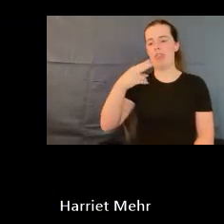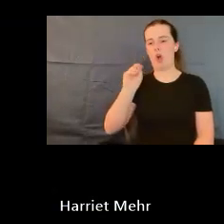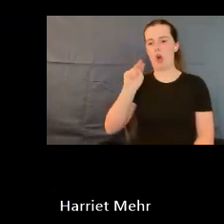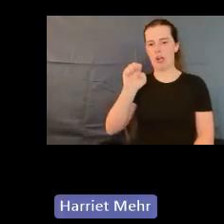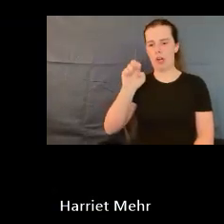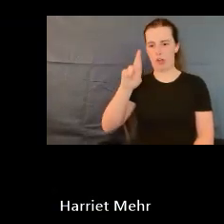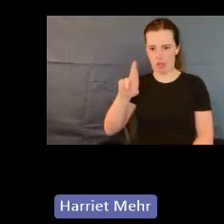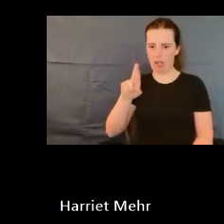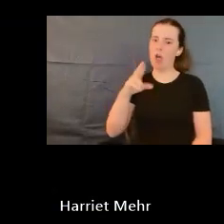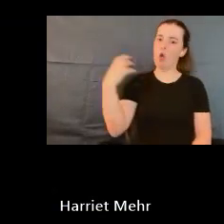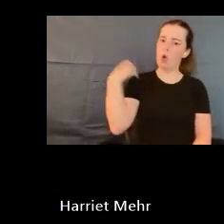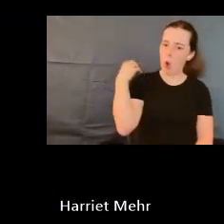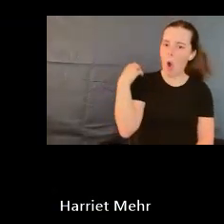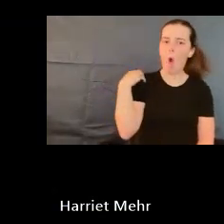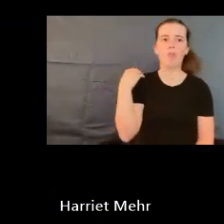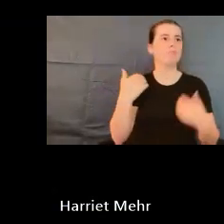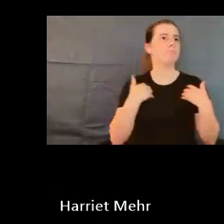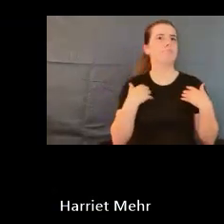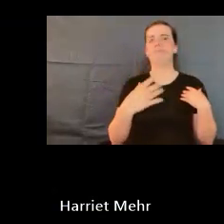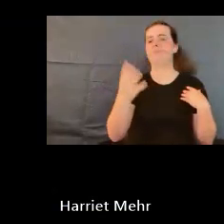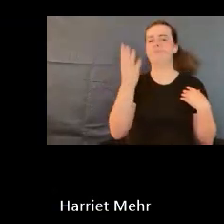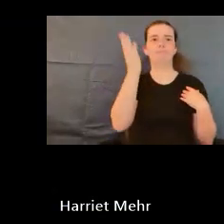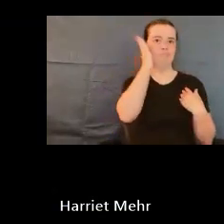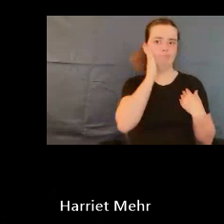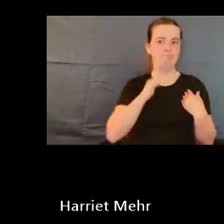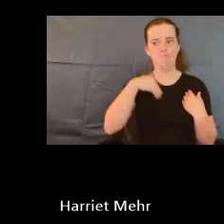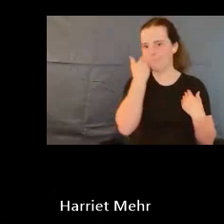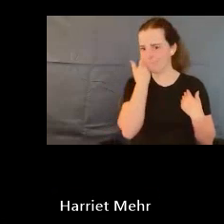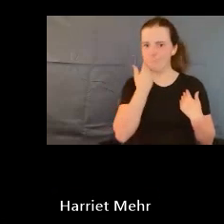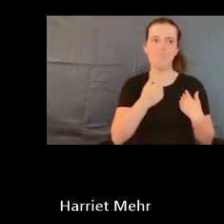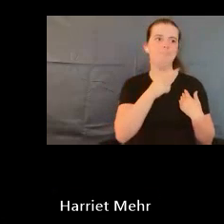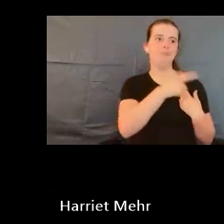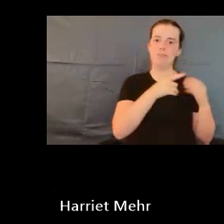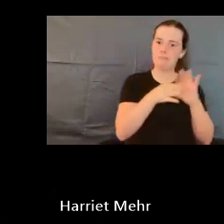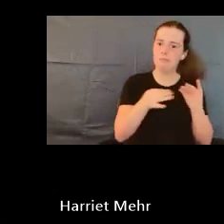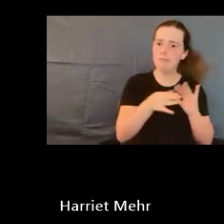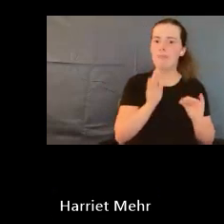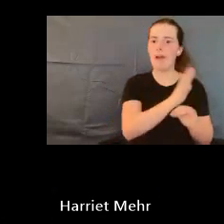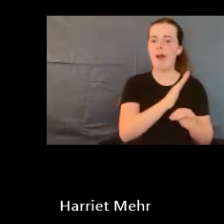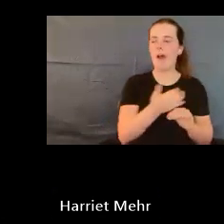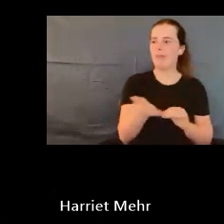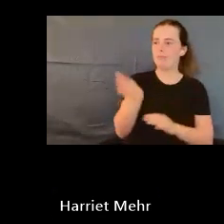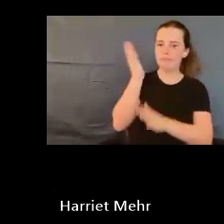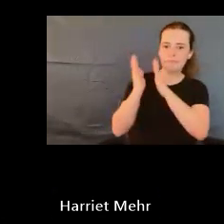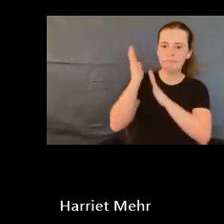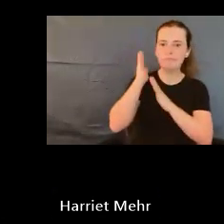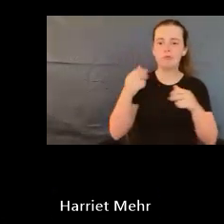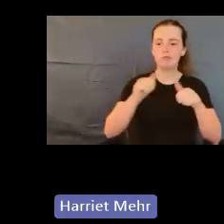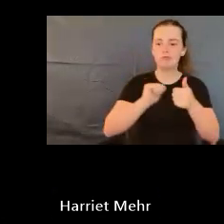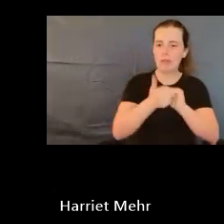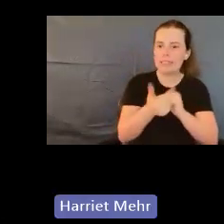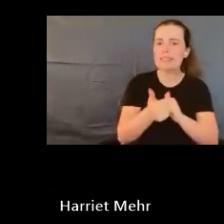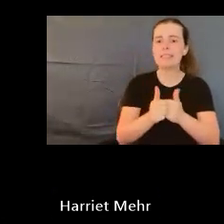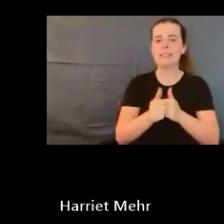and is going to tell us all about her previous two races at Speedgoat.